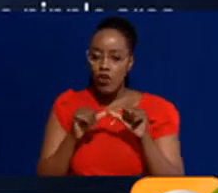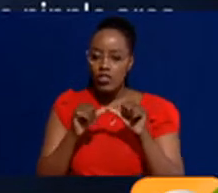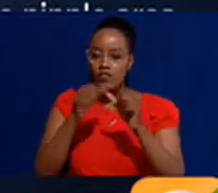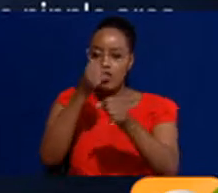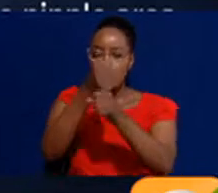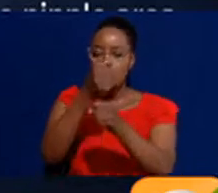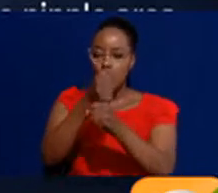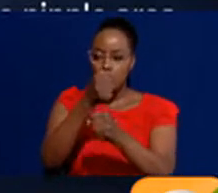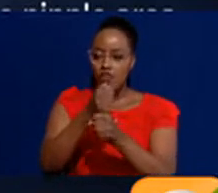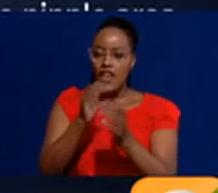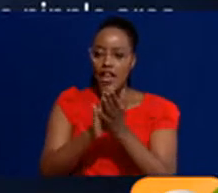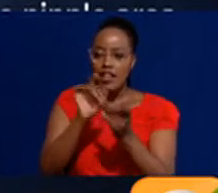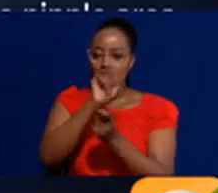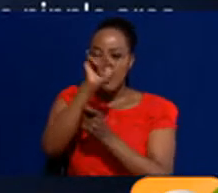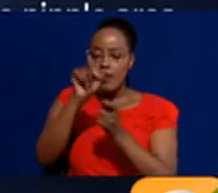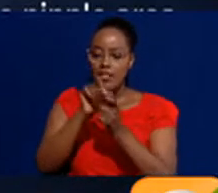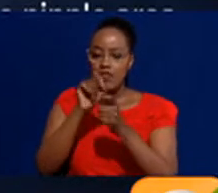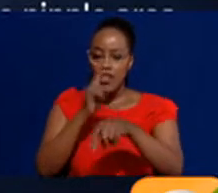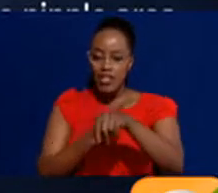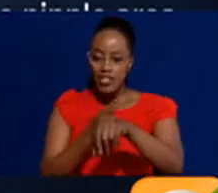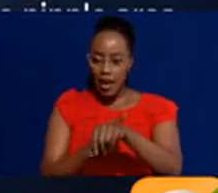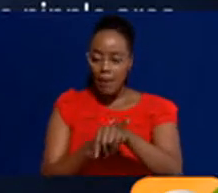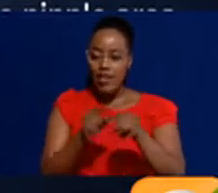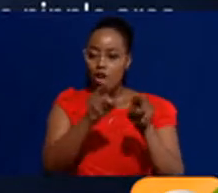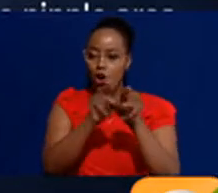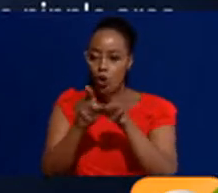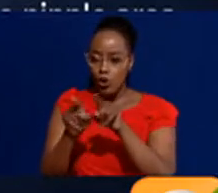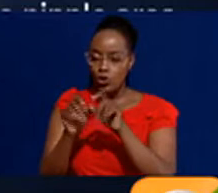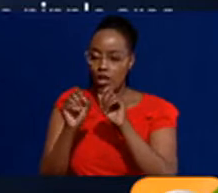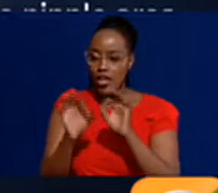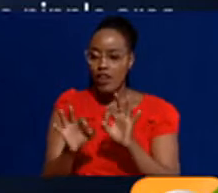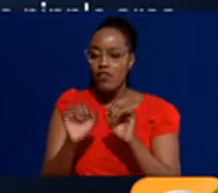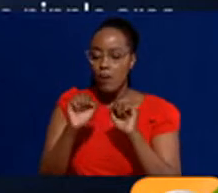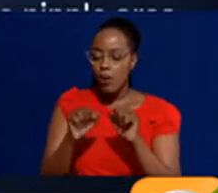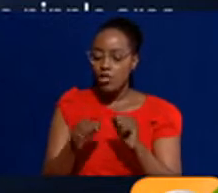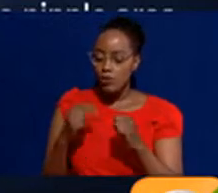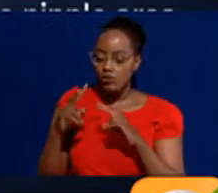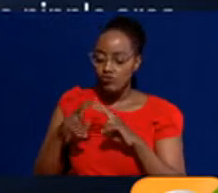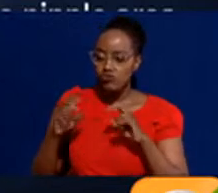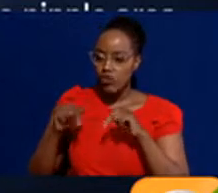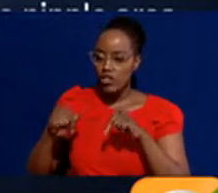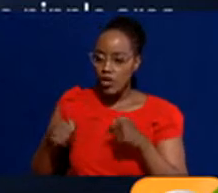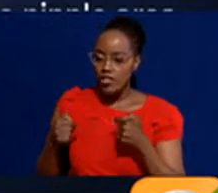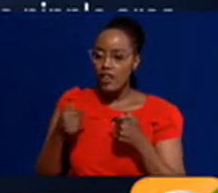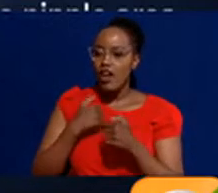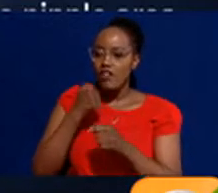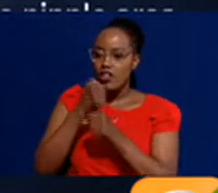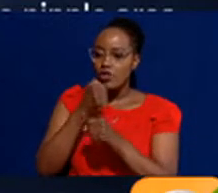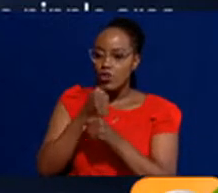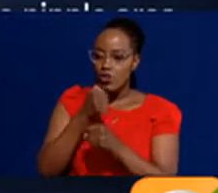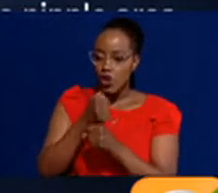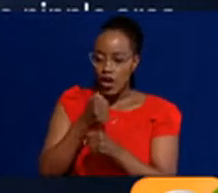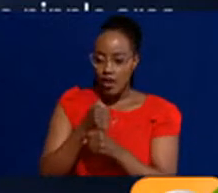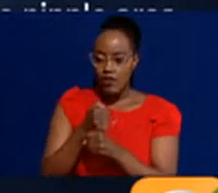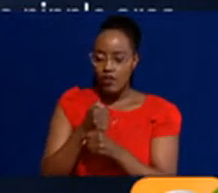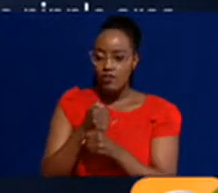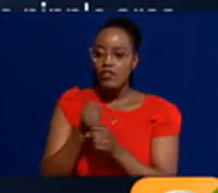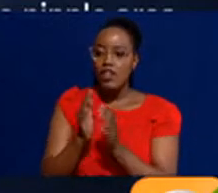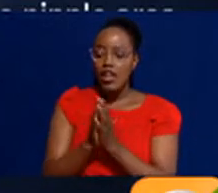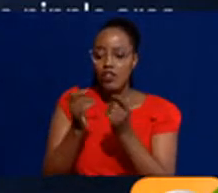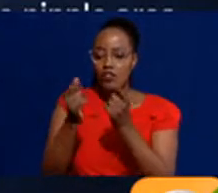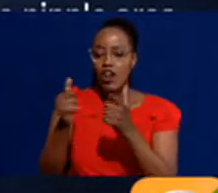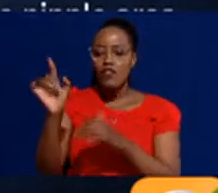can select a specific time during the month, or you can time it according to your cycle. So you can do it a few weeks before, a few weeks after, or a few